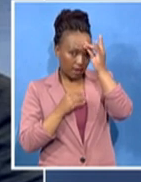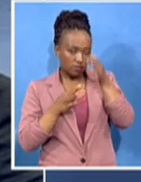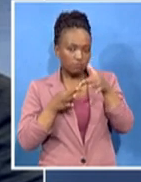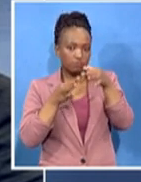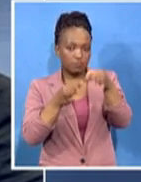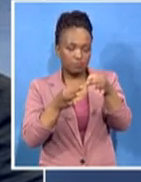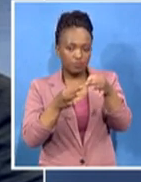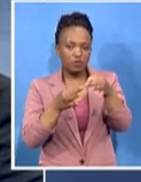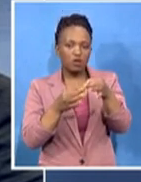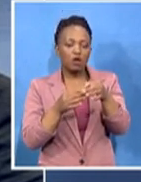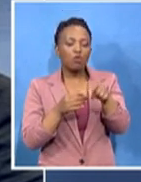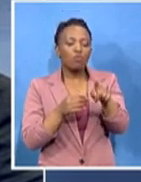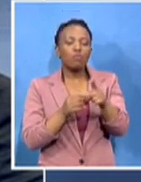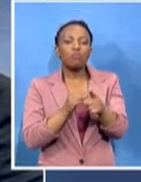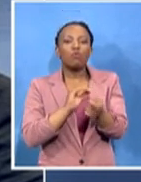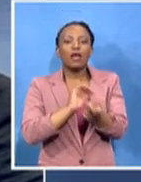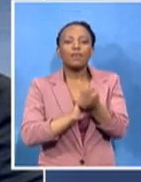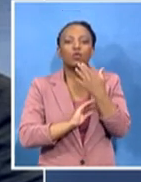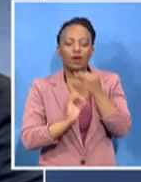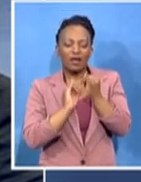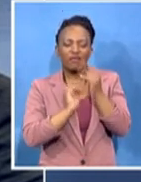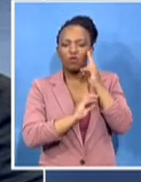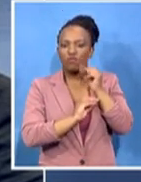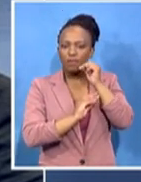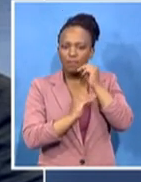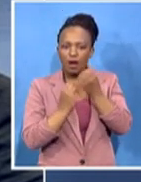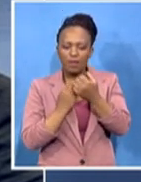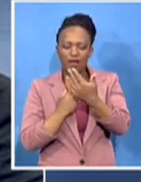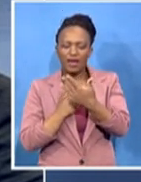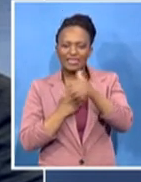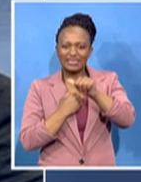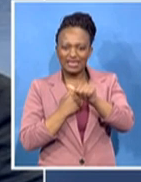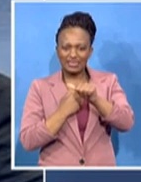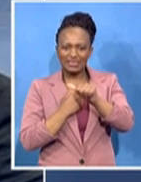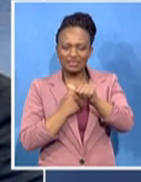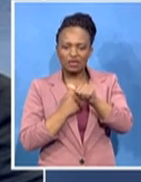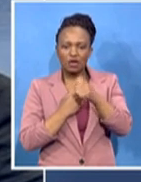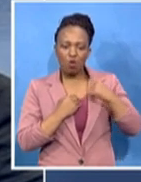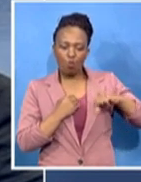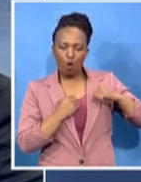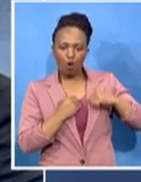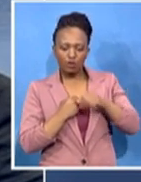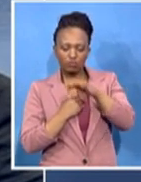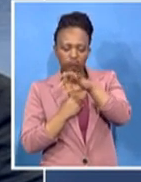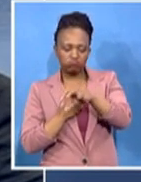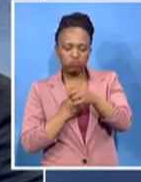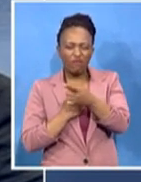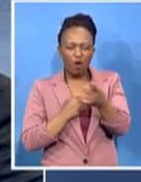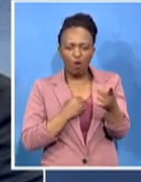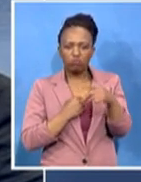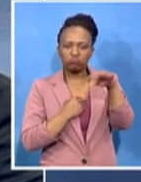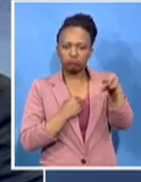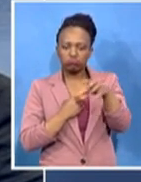about 96 ward vacancies across all provinces in 56 municipalities, and